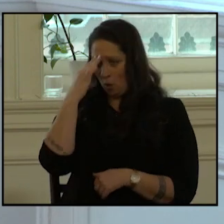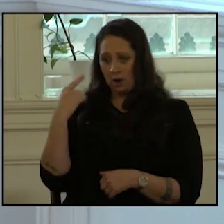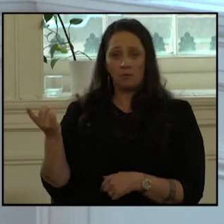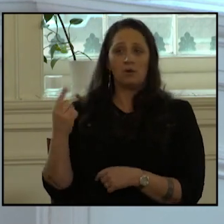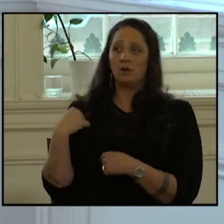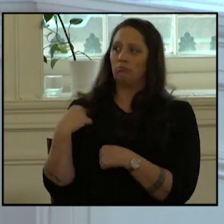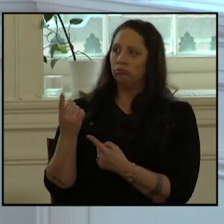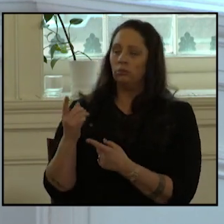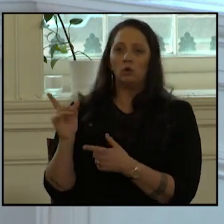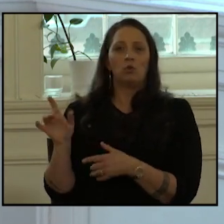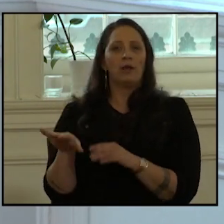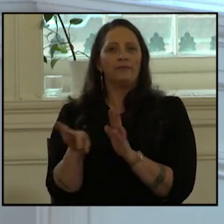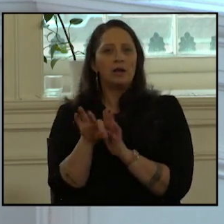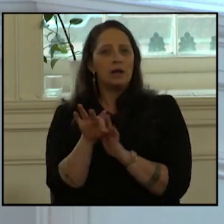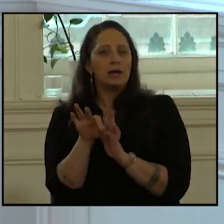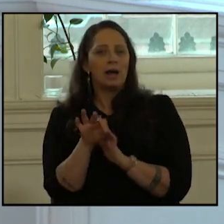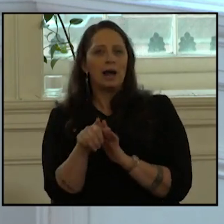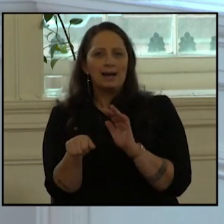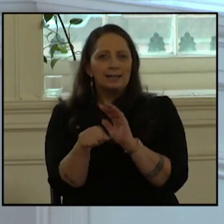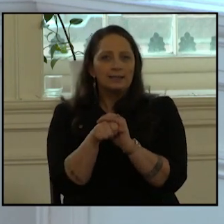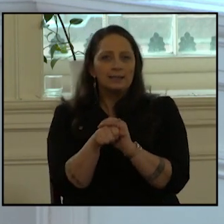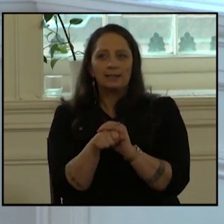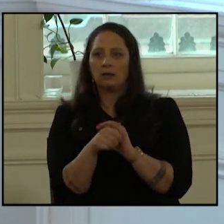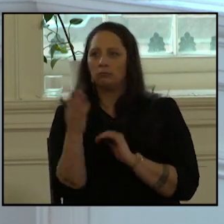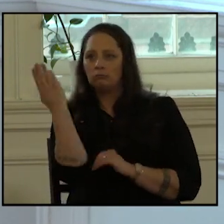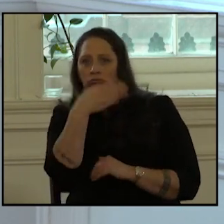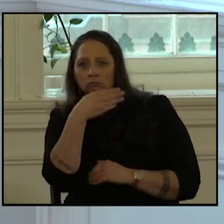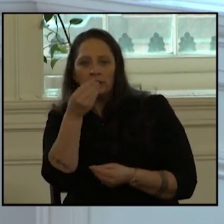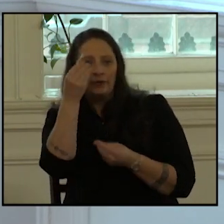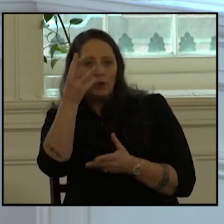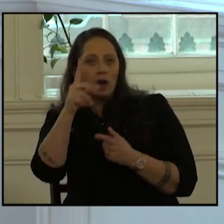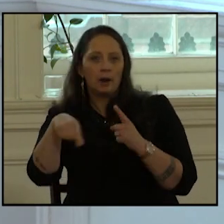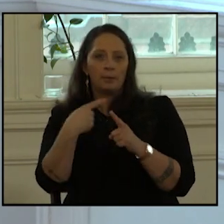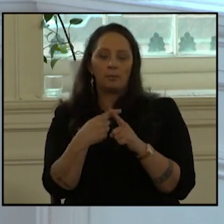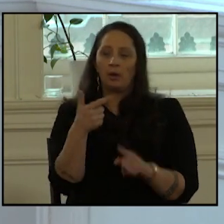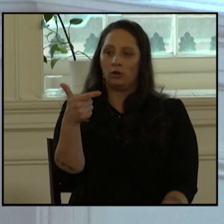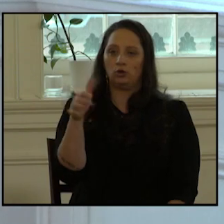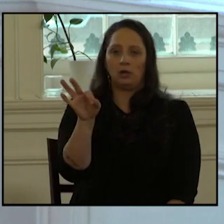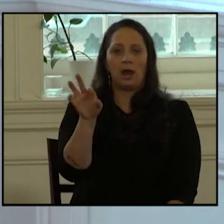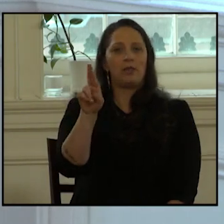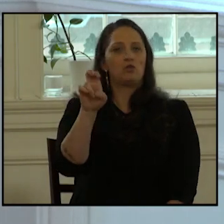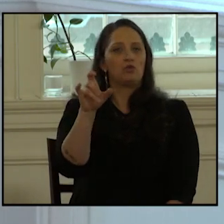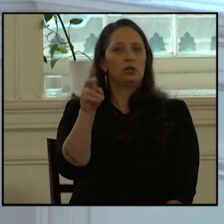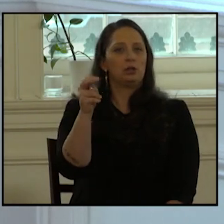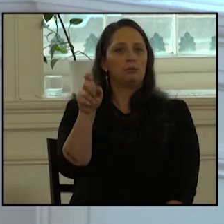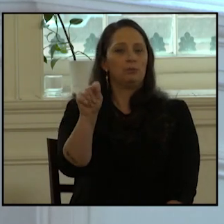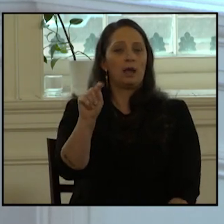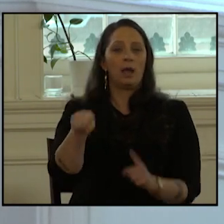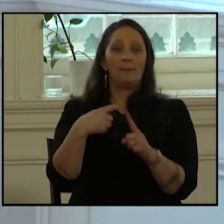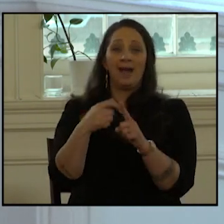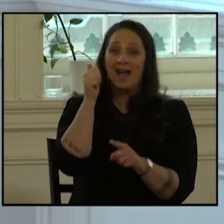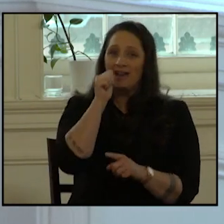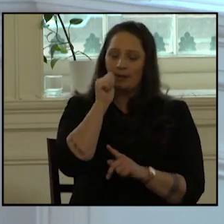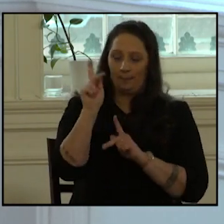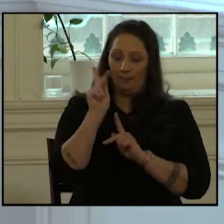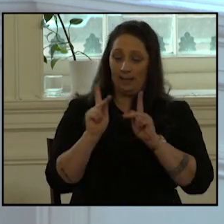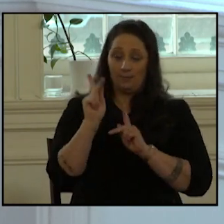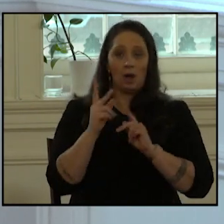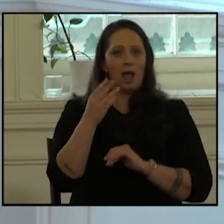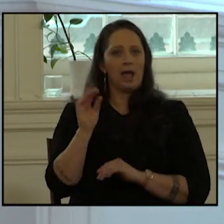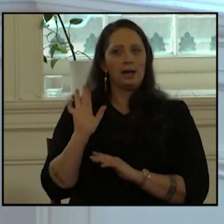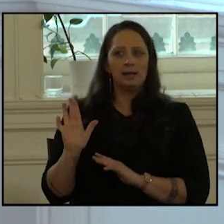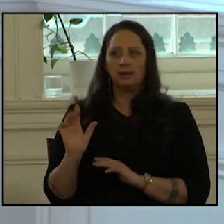with uncovering hidden information about the 29th Regiment, about everyday people, and